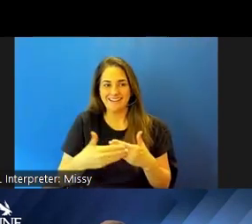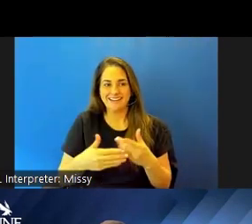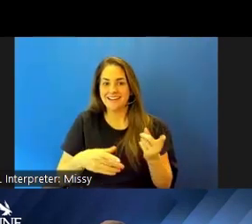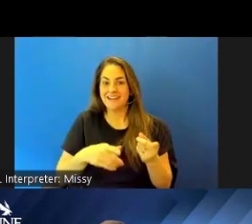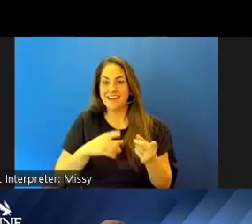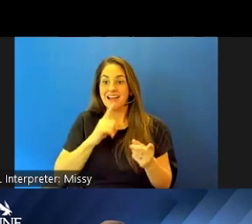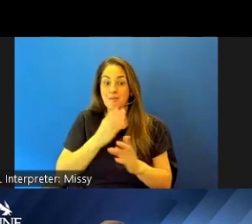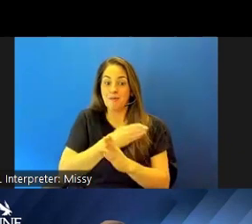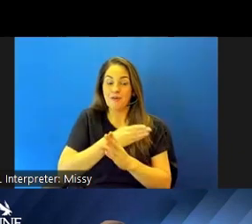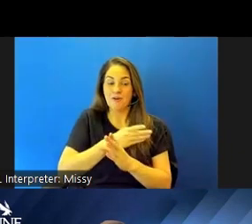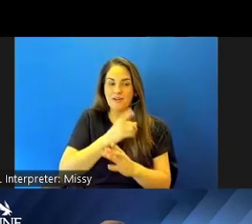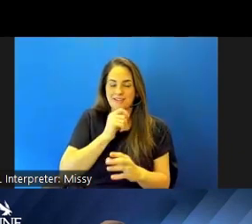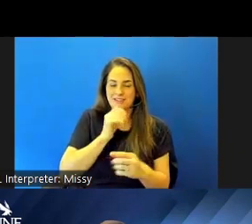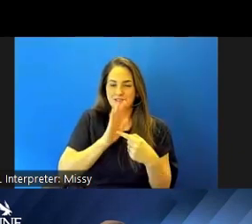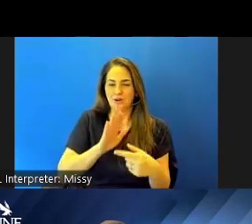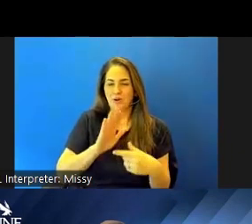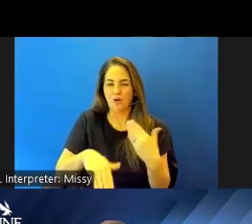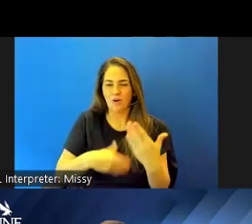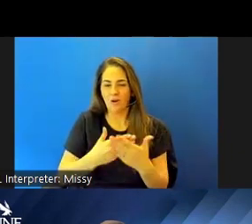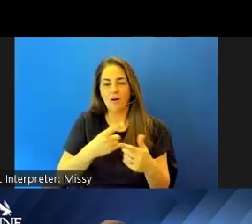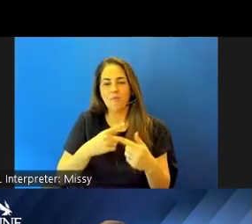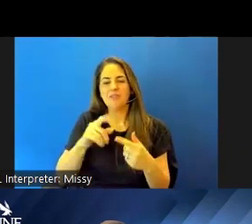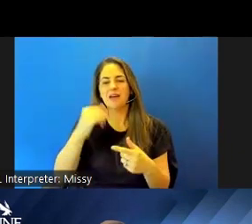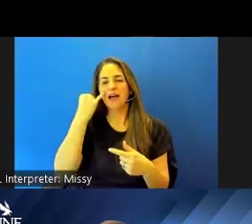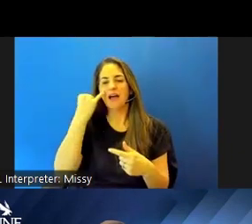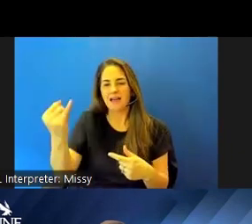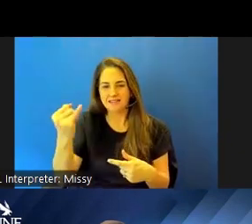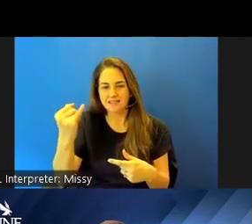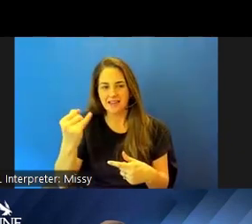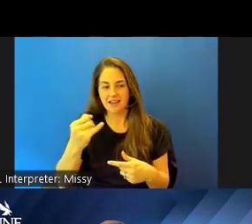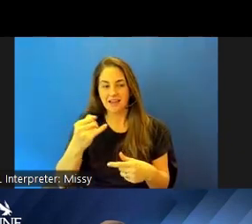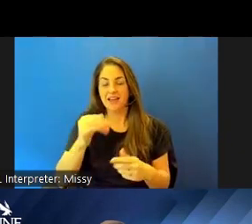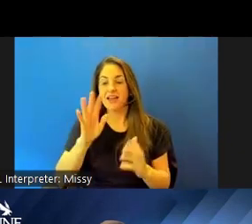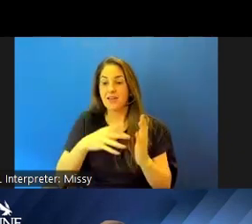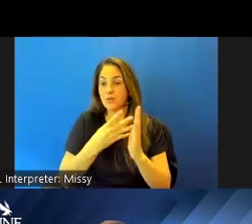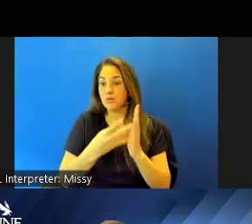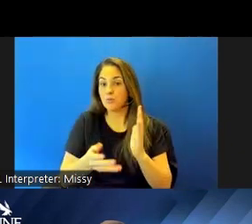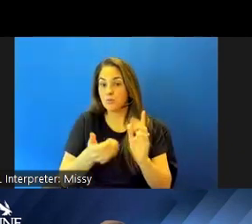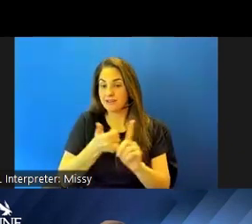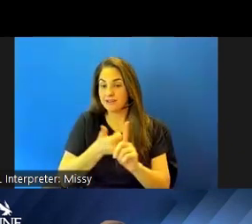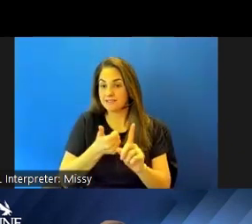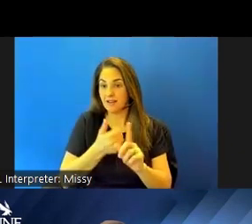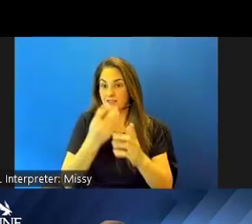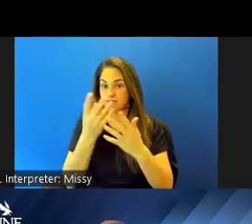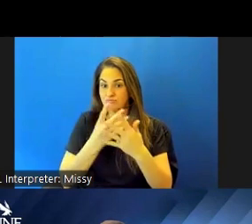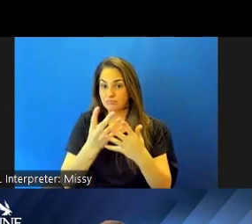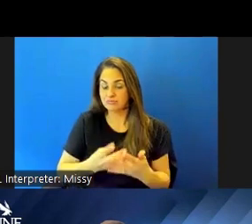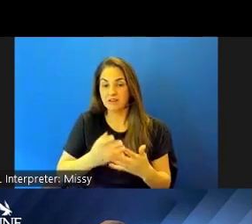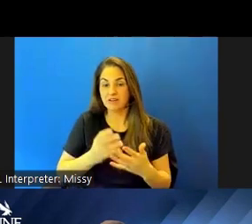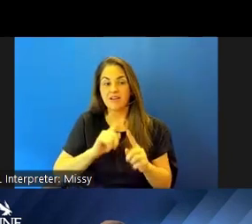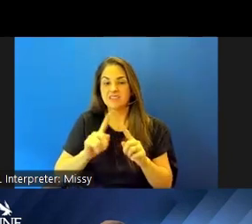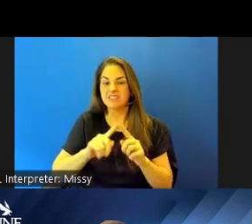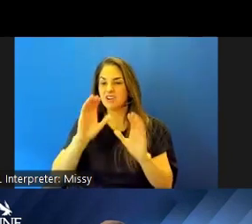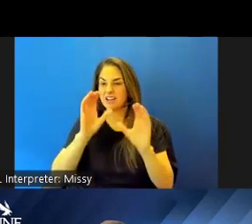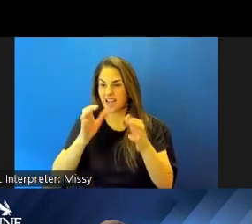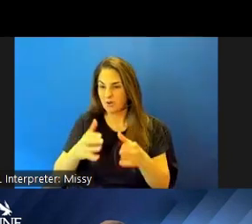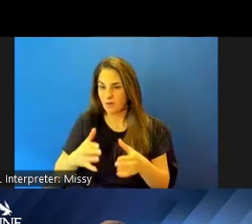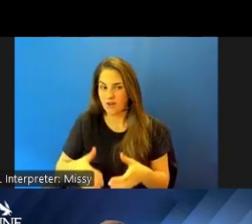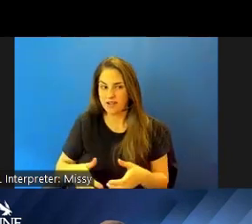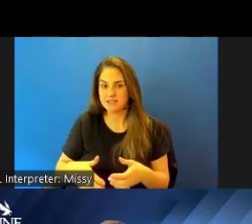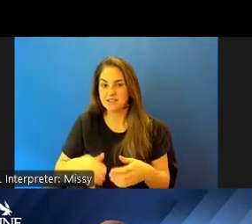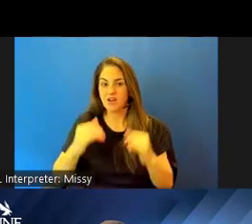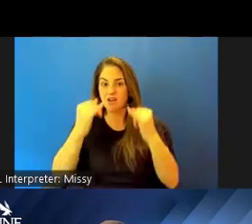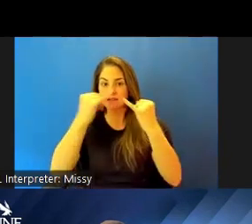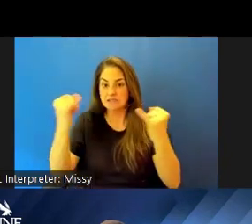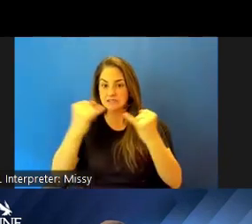whole rubric, but it really is just an idea of in the rubric itself, we have those different categories I talked about, and then on each line,